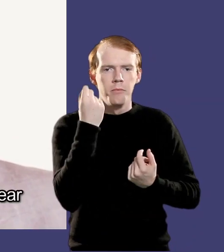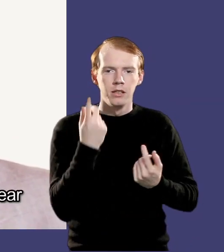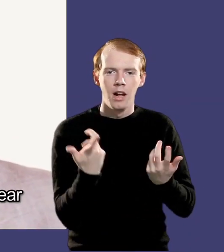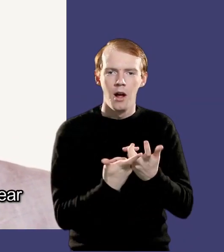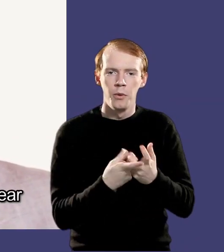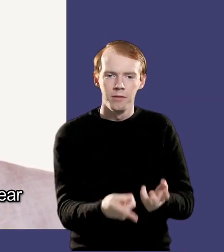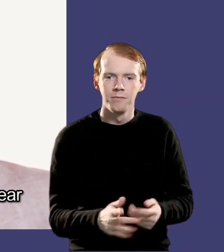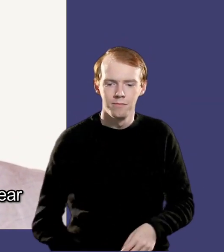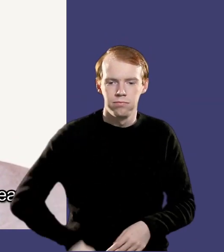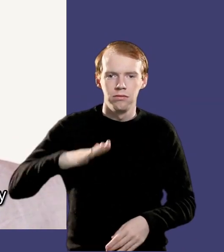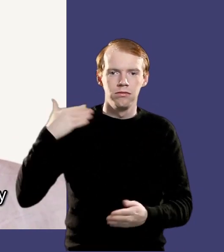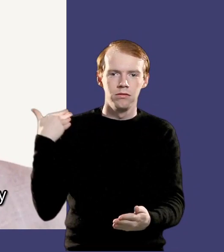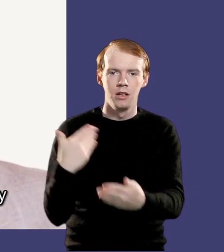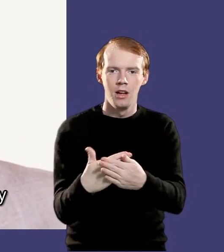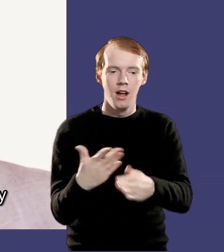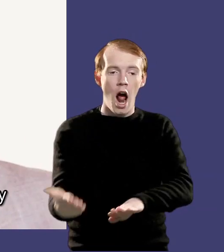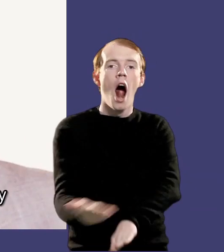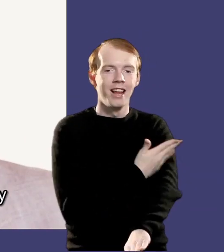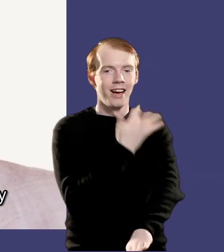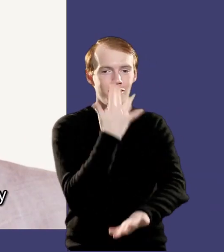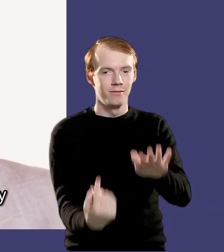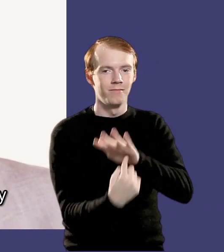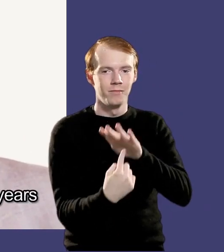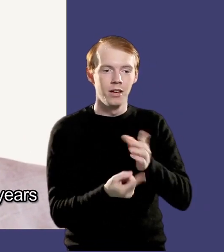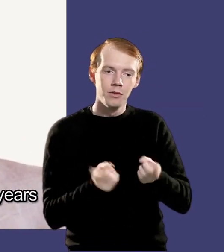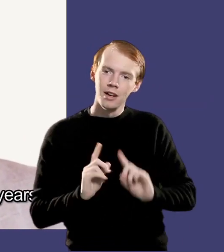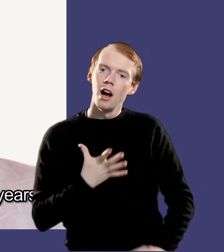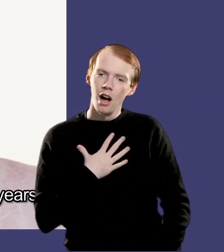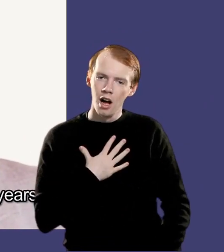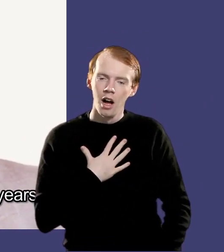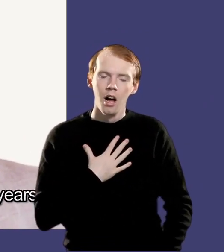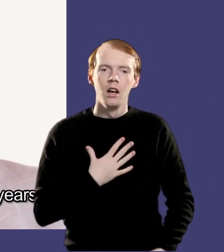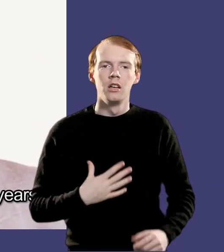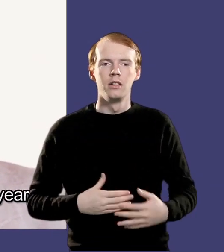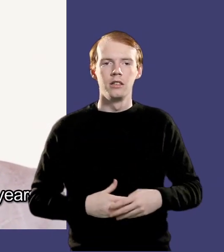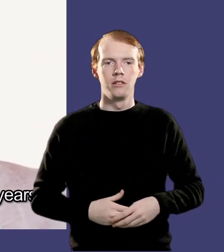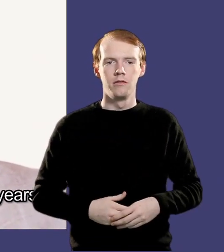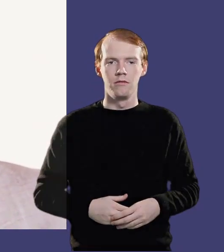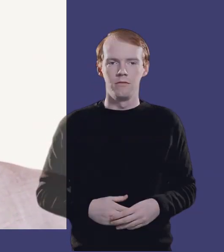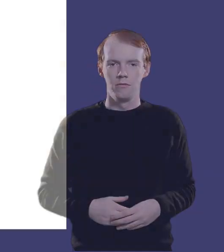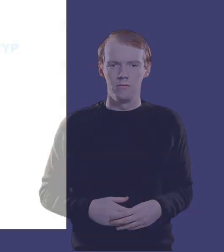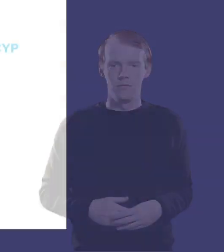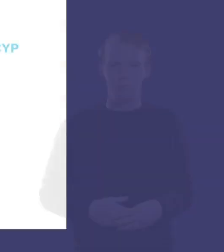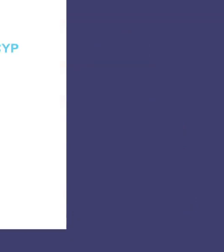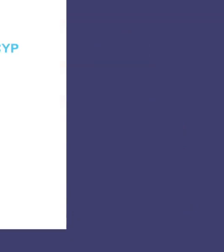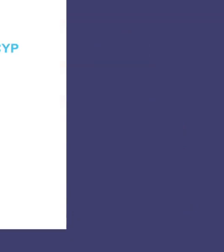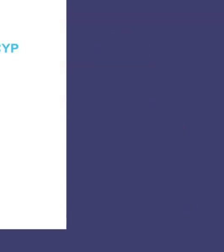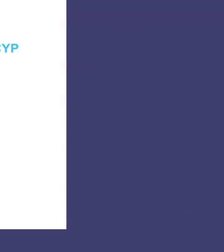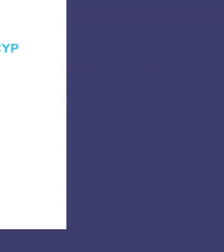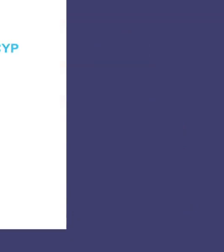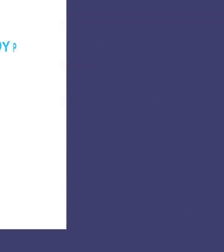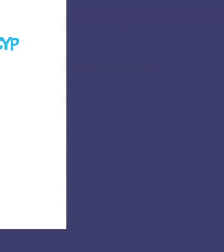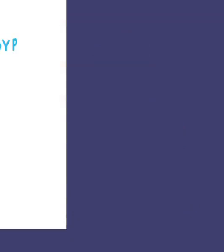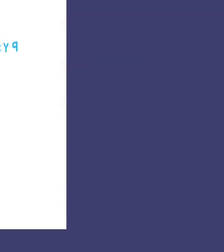that we need to make sure that we hear the views and opinions of children right the way through their life, even in the earliest years.